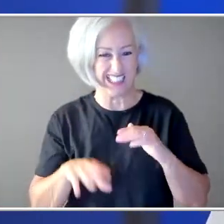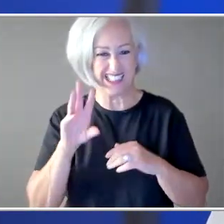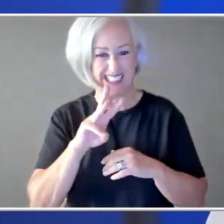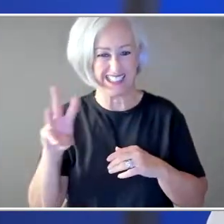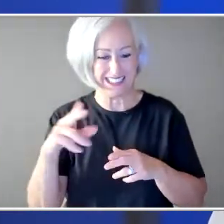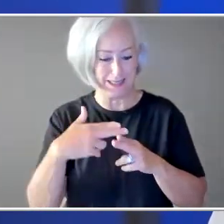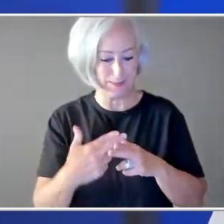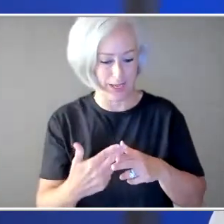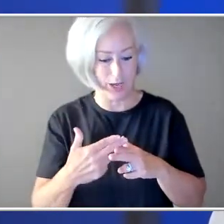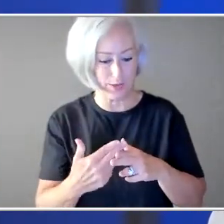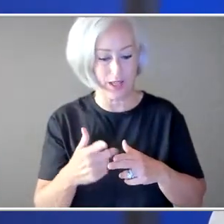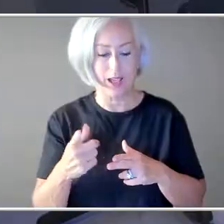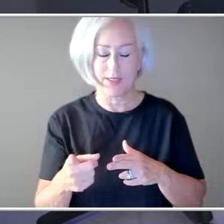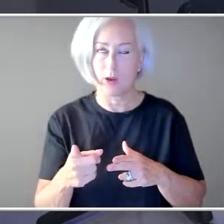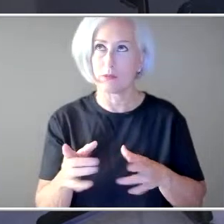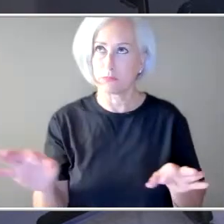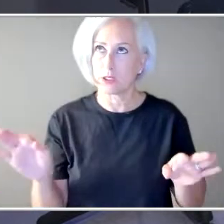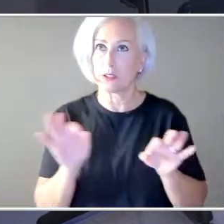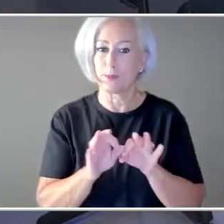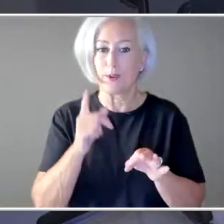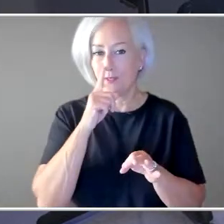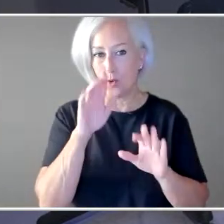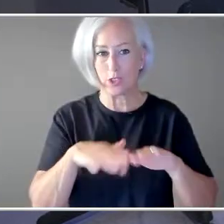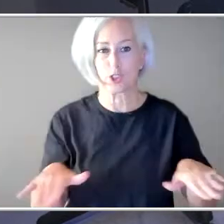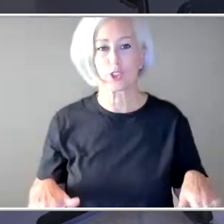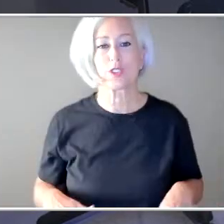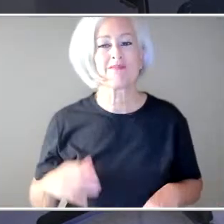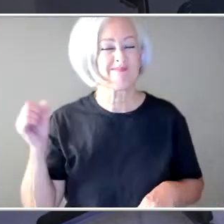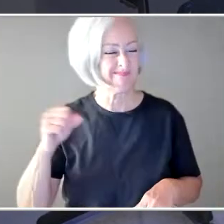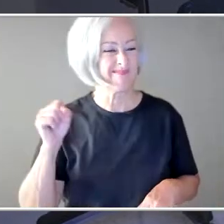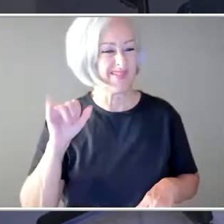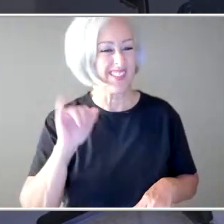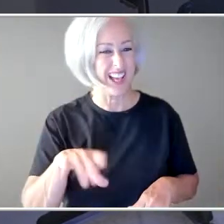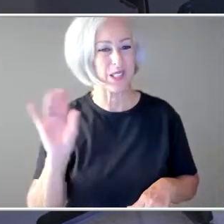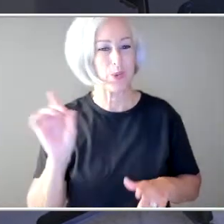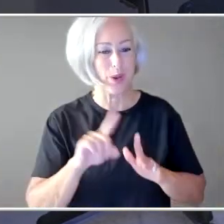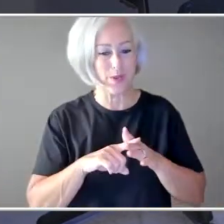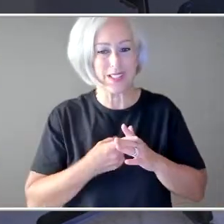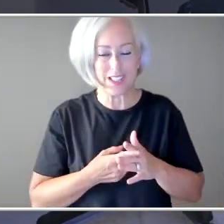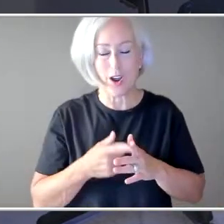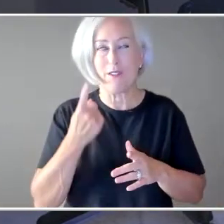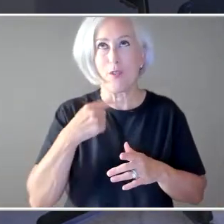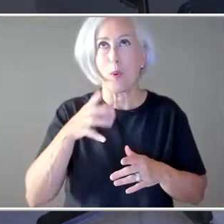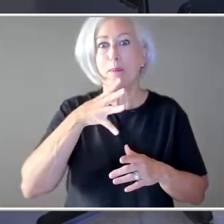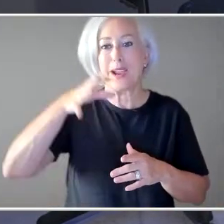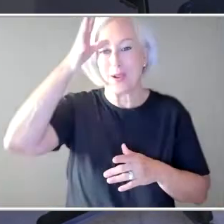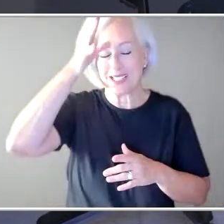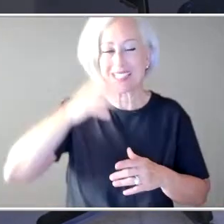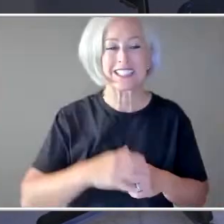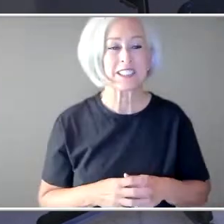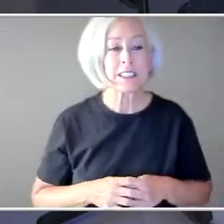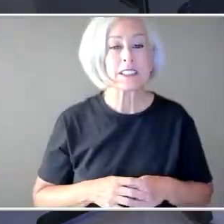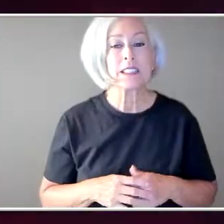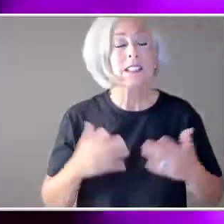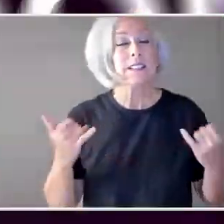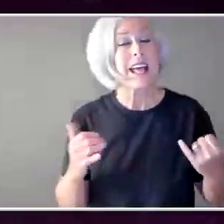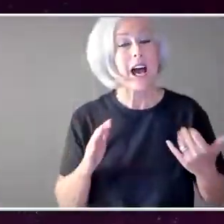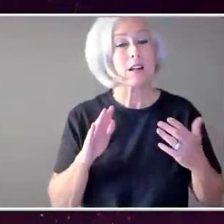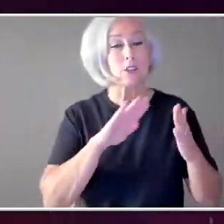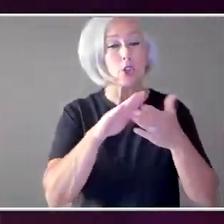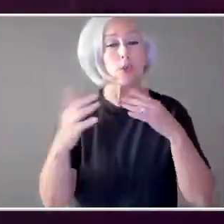such a huge game changer. That's where it'll all start. Big help for parents. Let's get to some community questions, and we're going to start with a comment